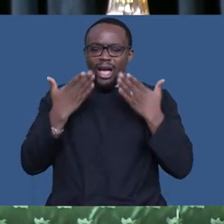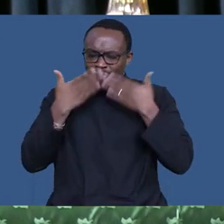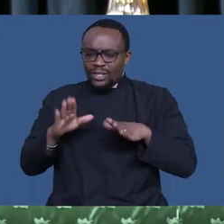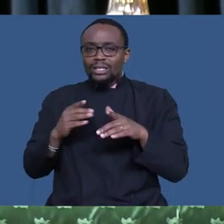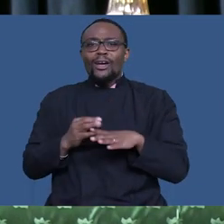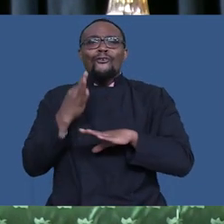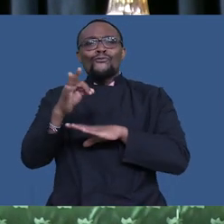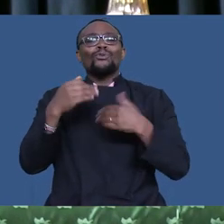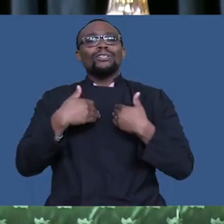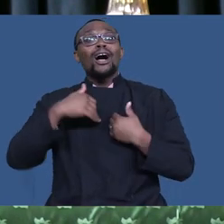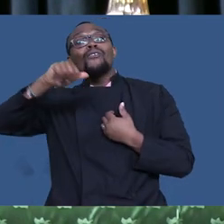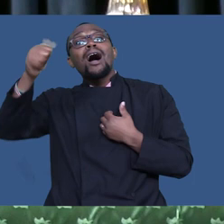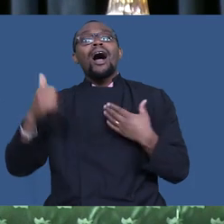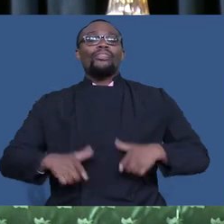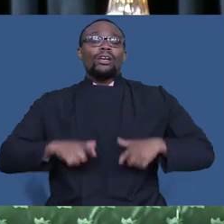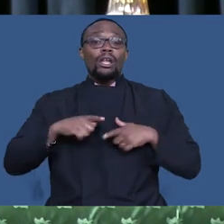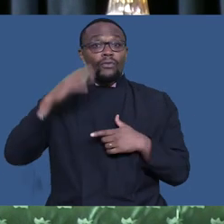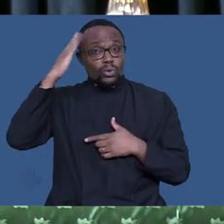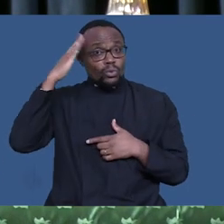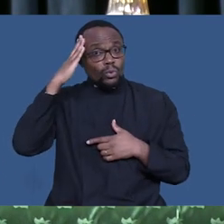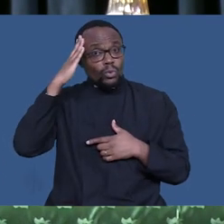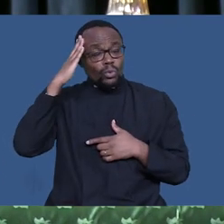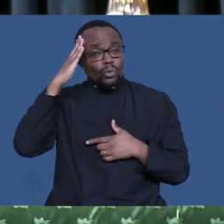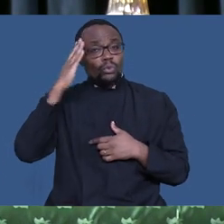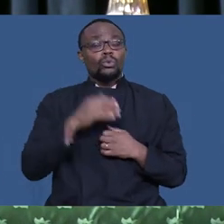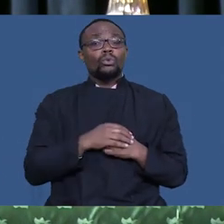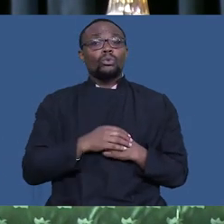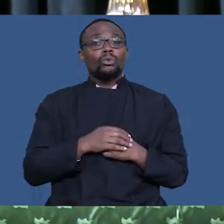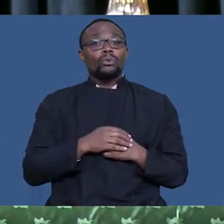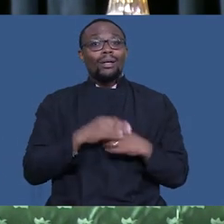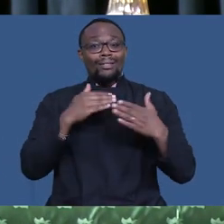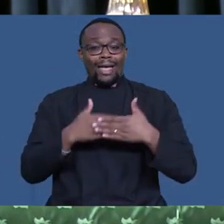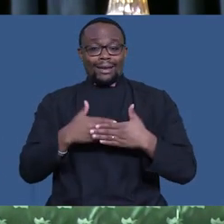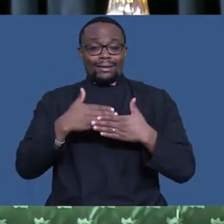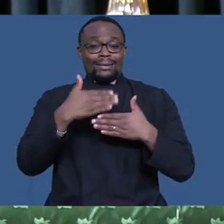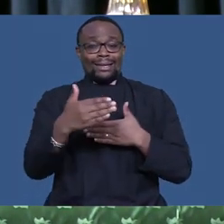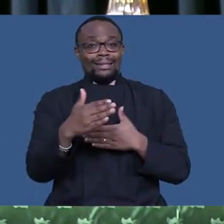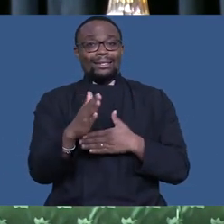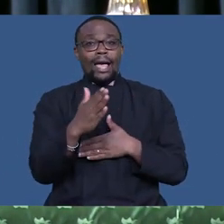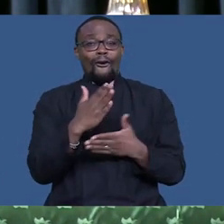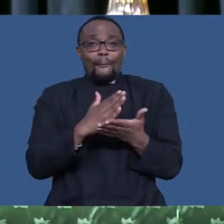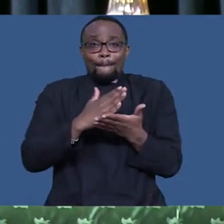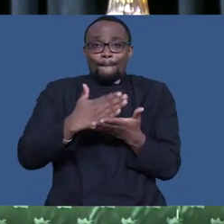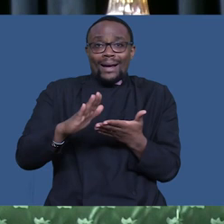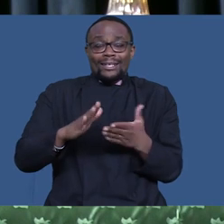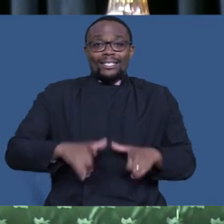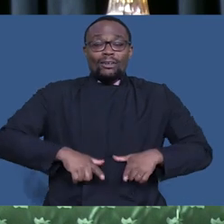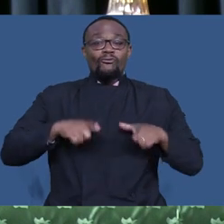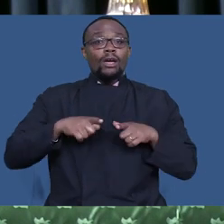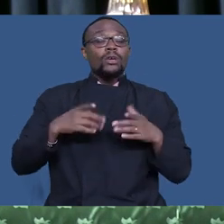earth. And you know, friends, the next phase of life, that's